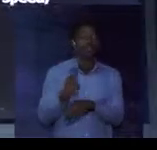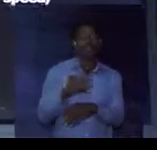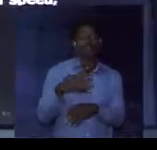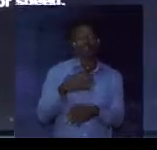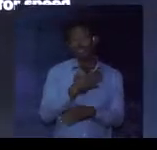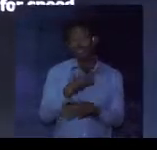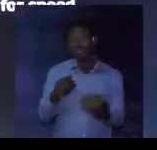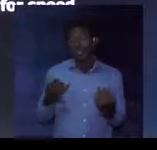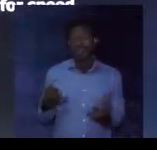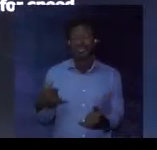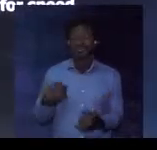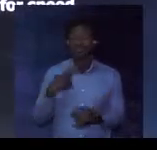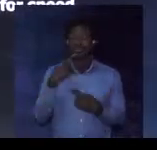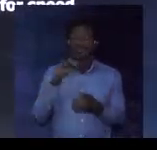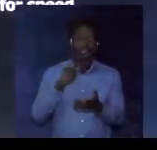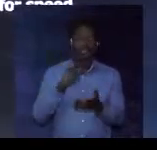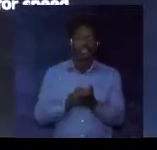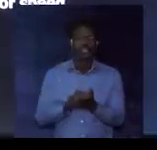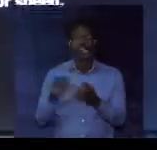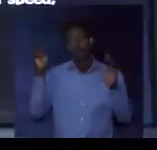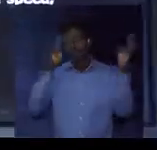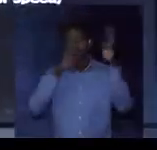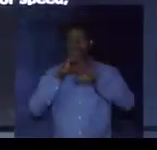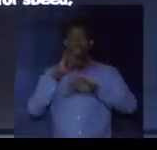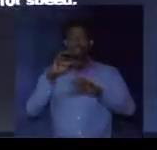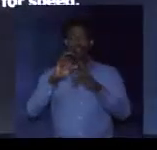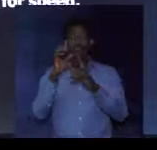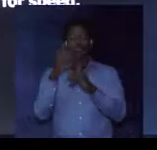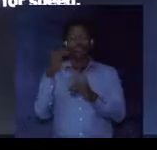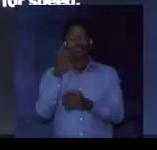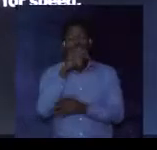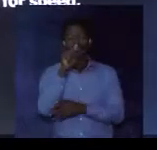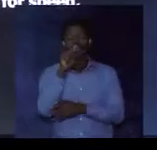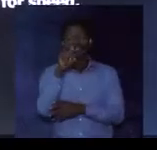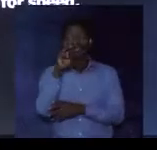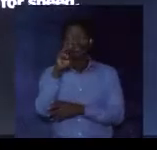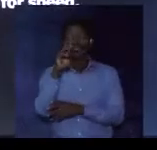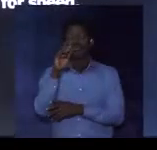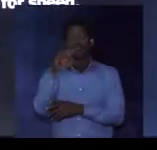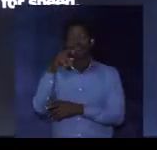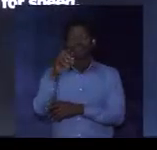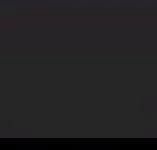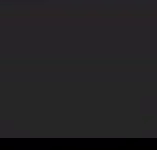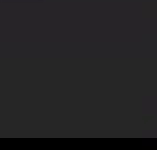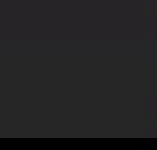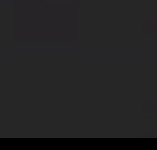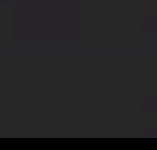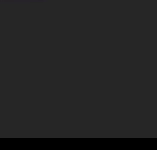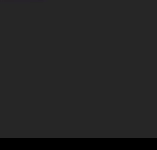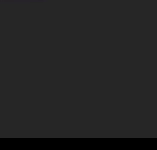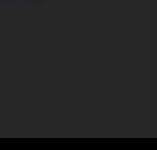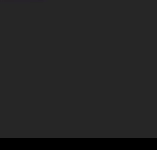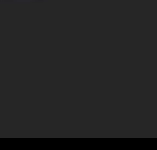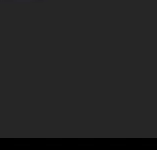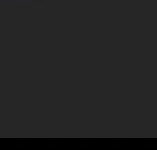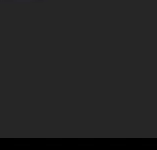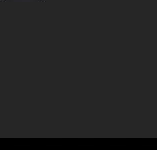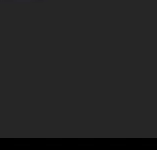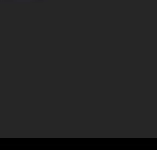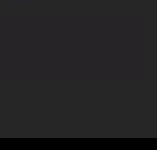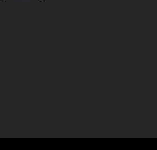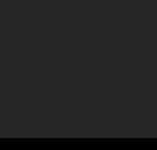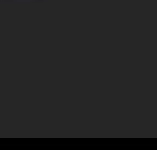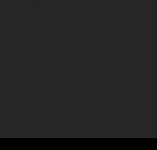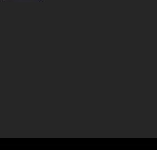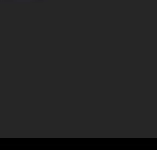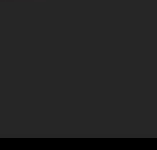them. Now, we said that weather is a condition of our atmosphere at a given place and at a given time. Then I put it in